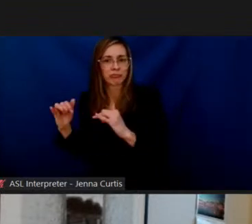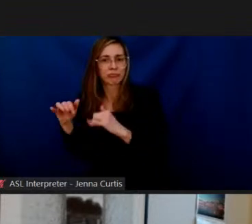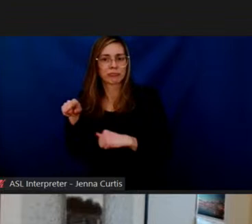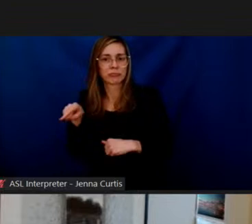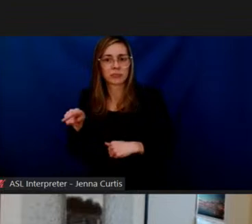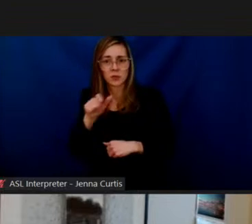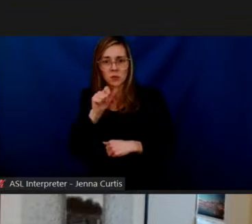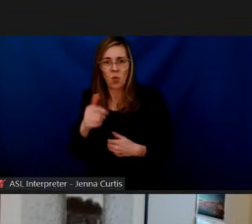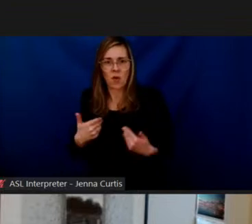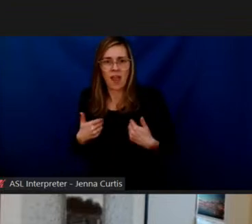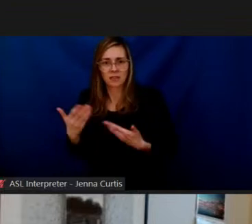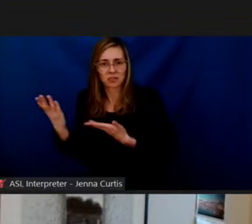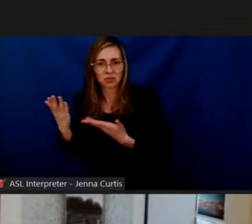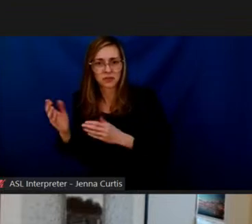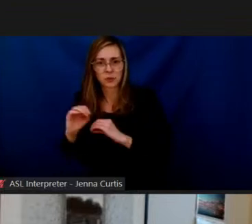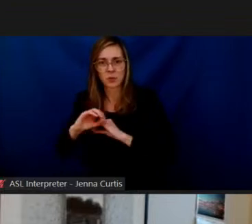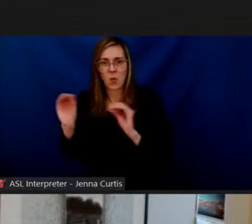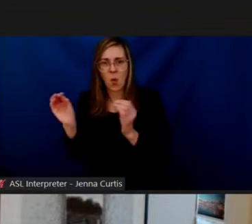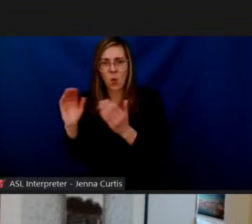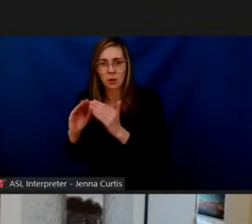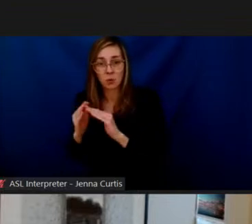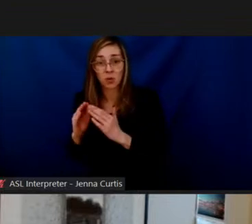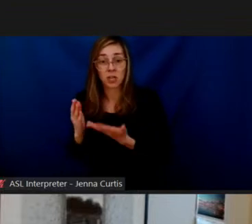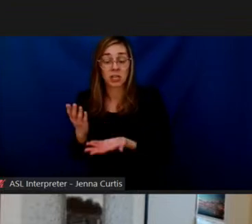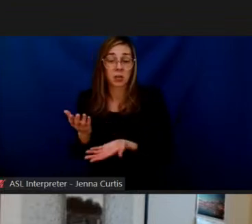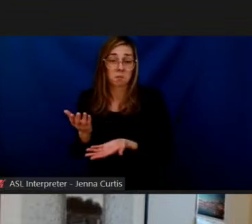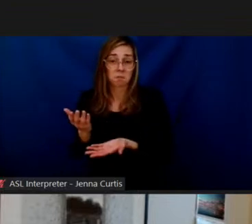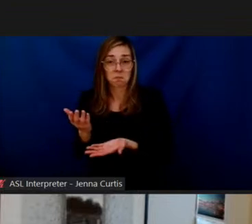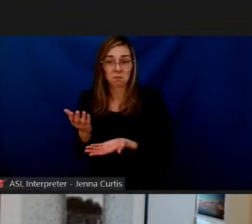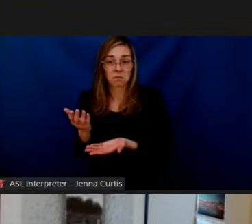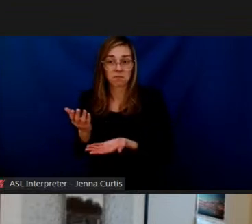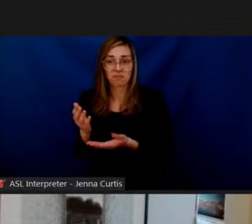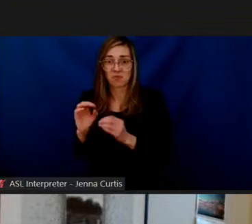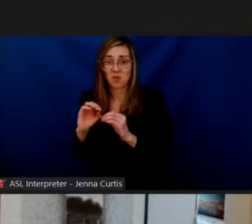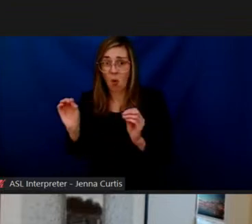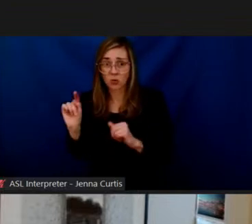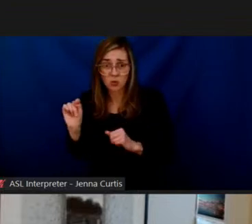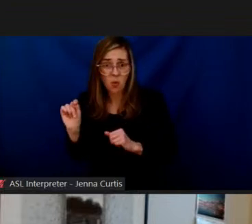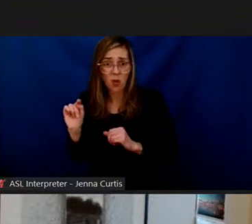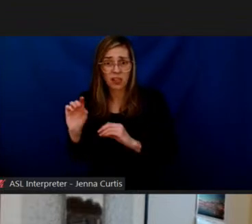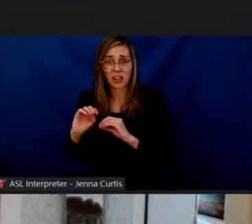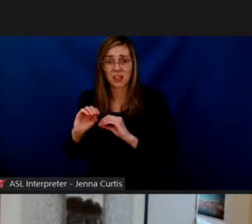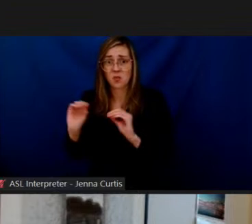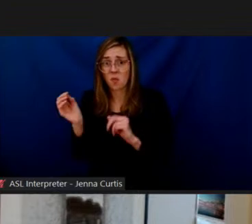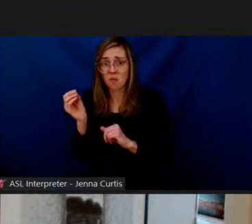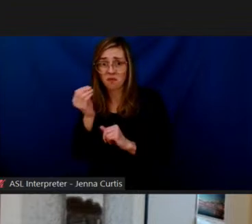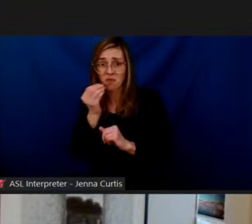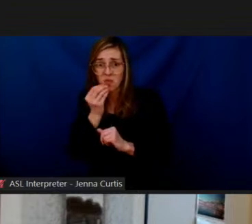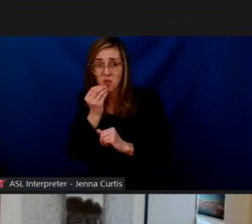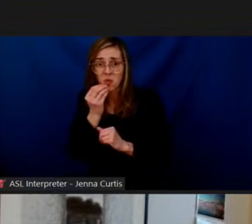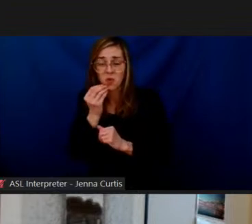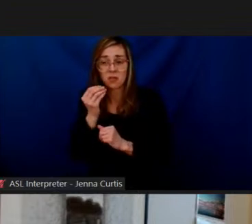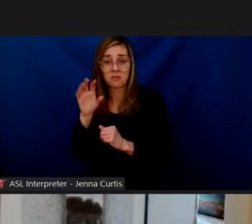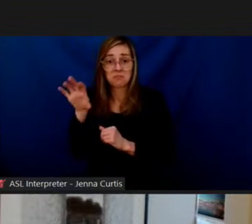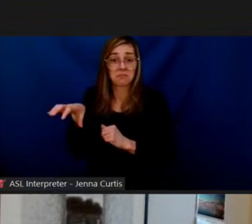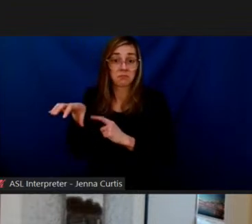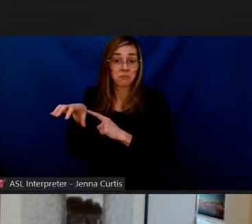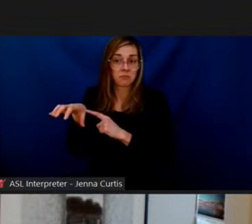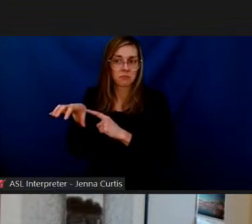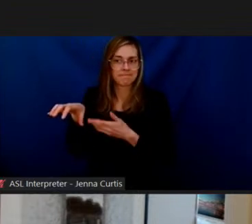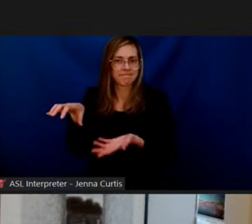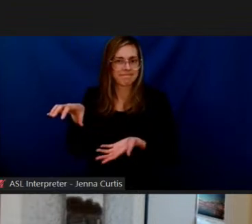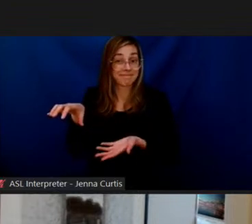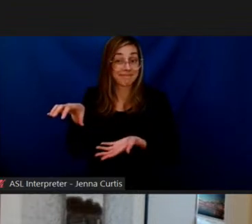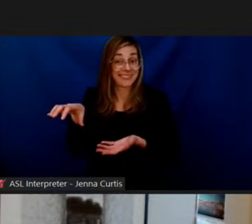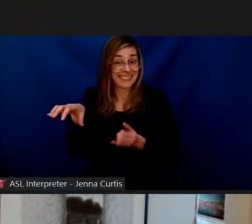and they don't have community and toilets and food and these kinds of things, then you got to really